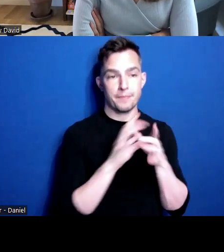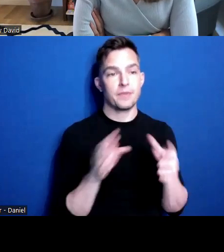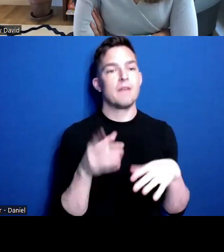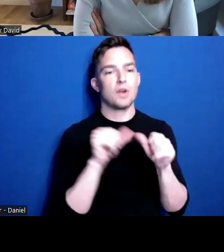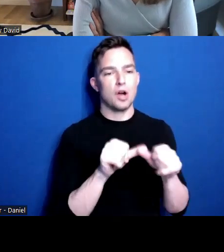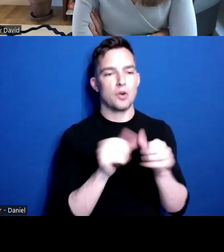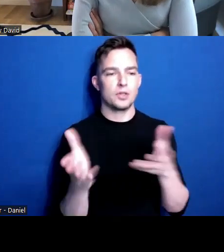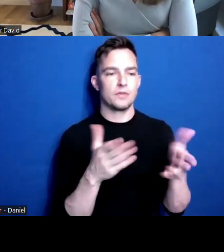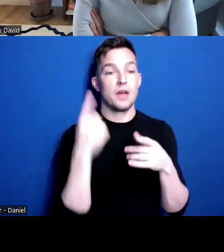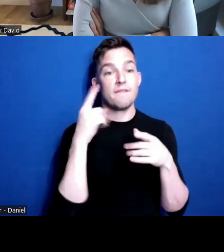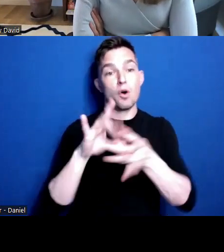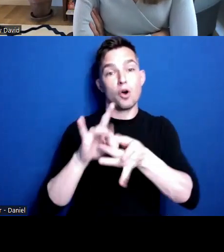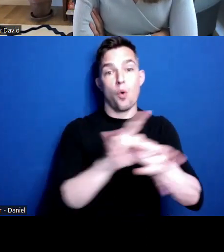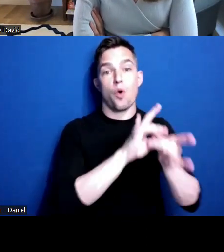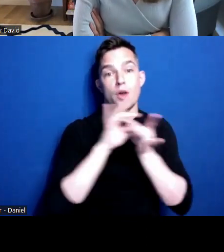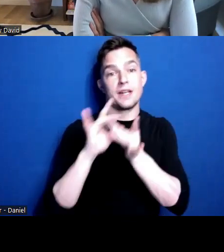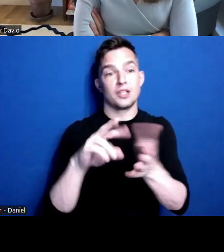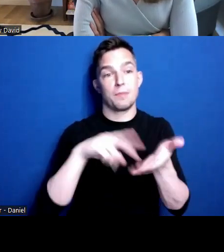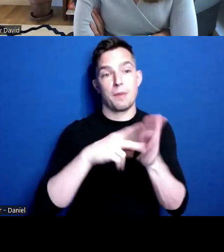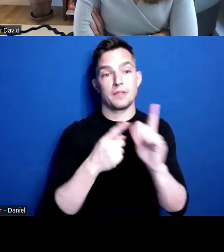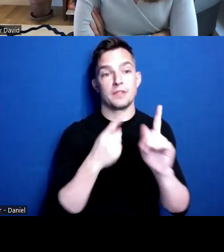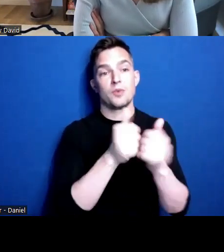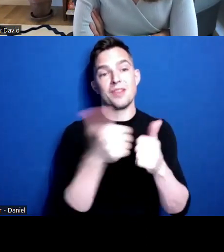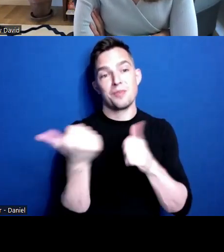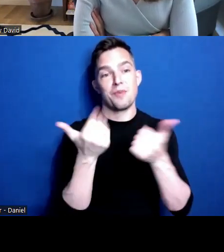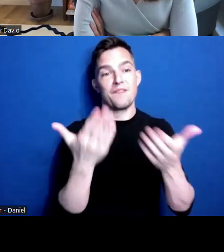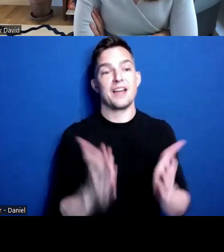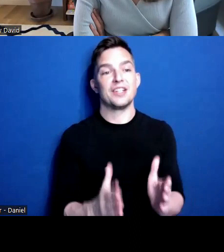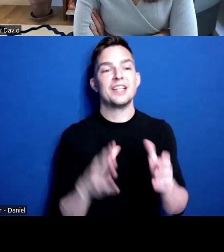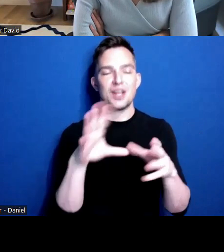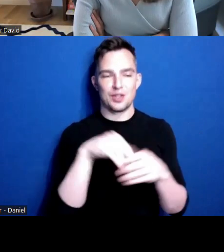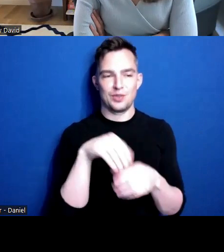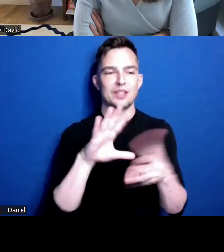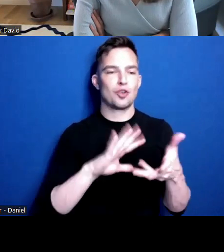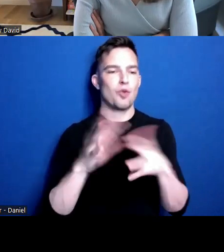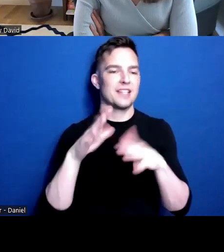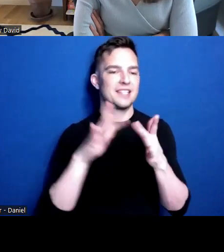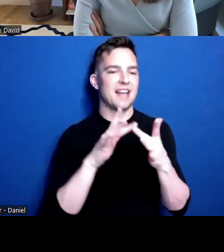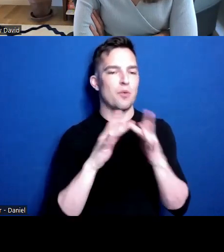again, for coordination with other providers, including the crisis network.